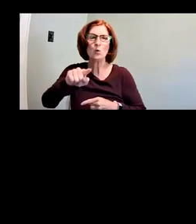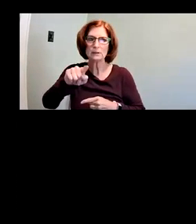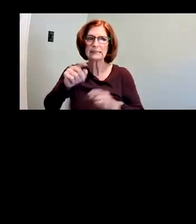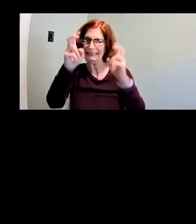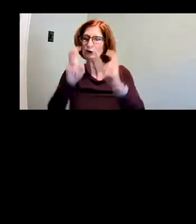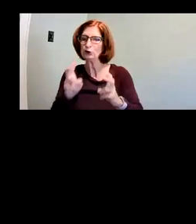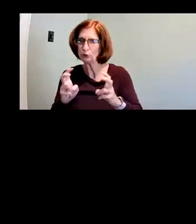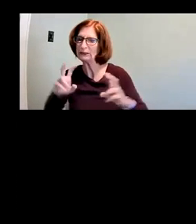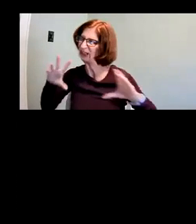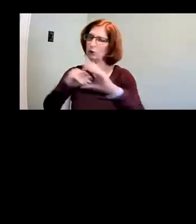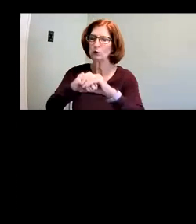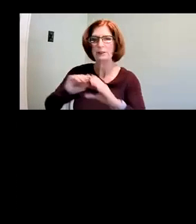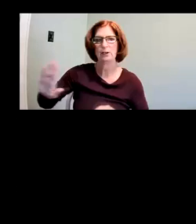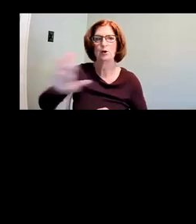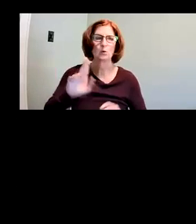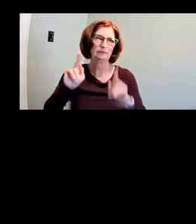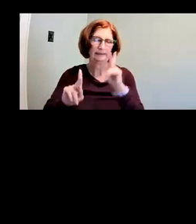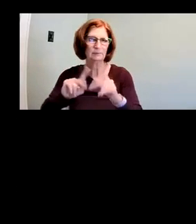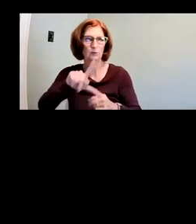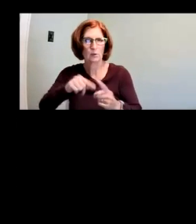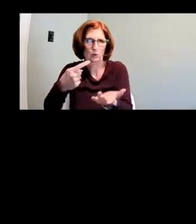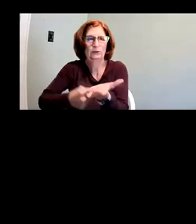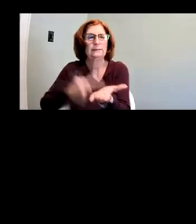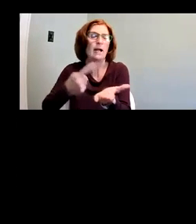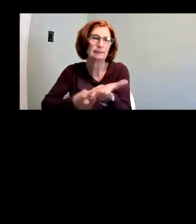each program on the programmatic end.